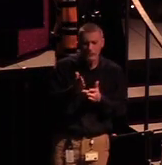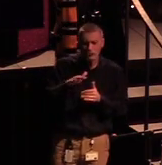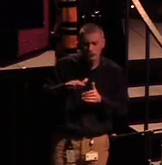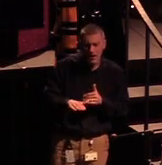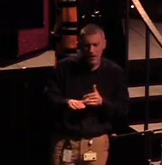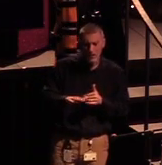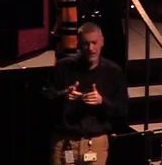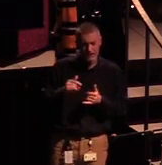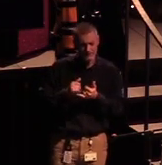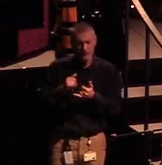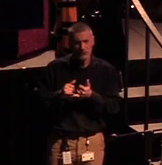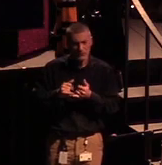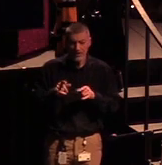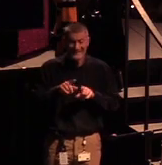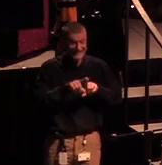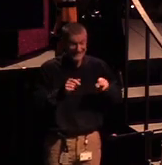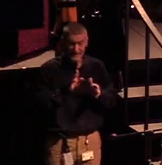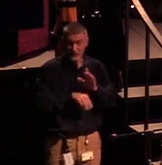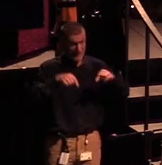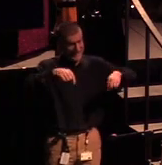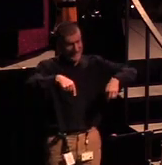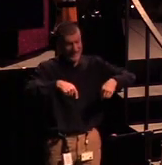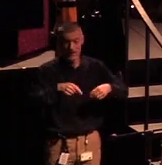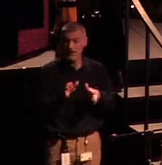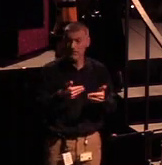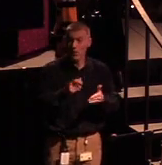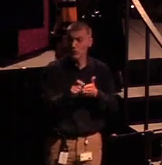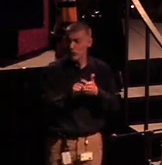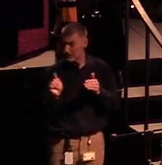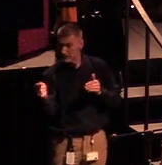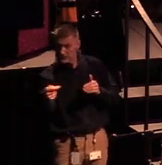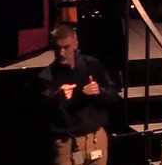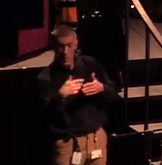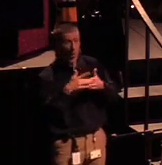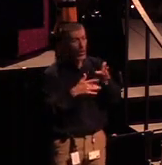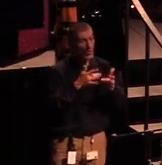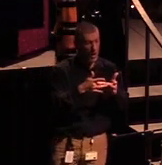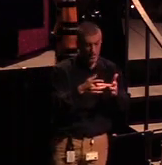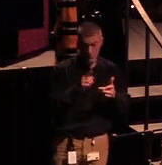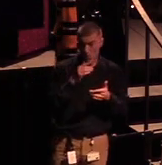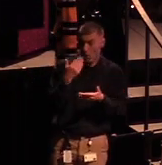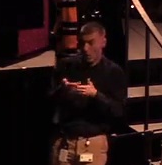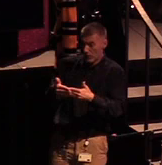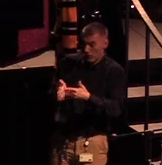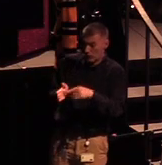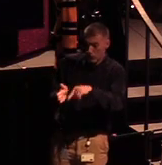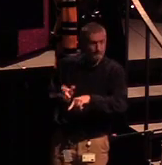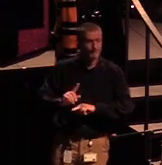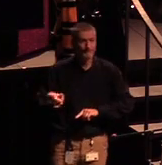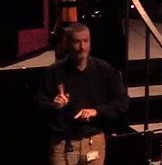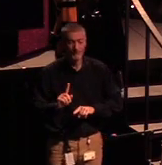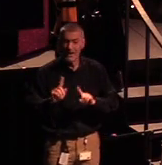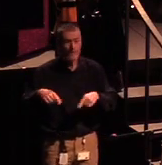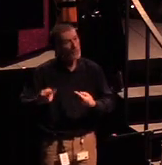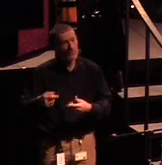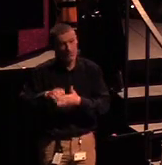can get the tickets here all the tickets can be bought from the box office and online but they cannot be purchased on the door at the venue so please if you want to